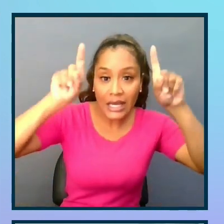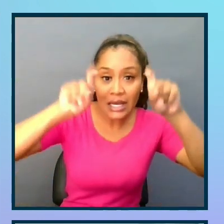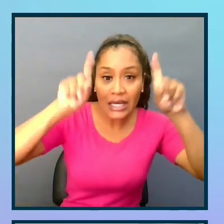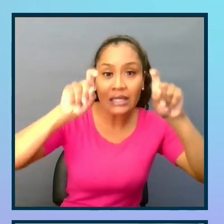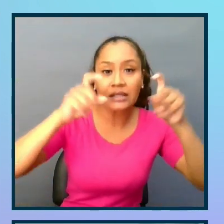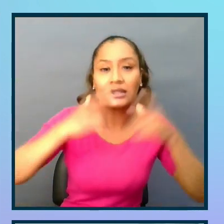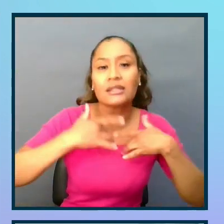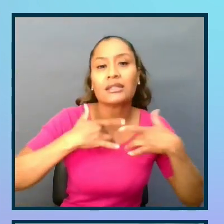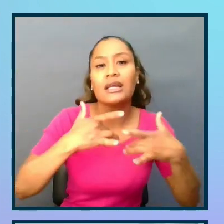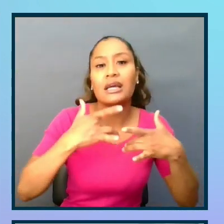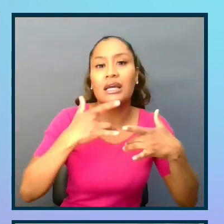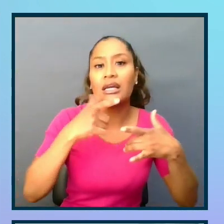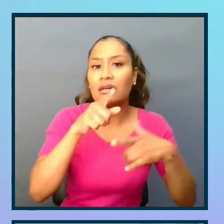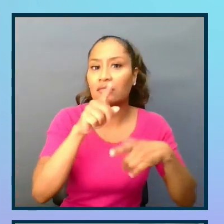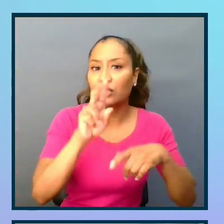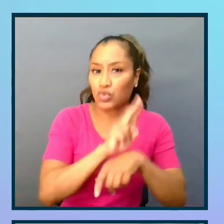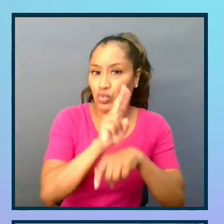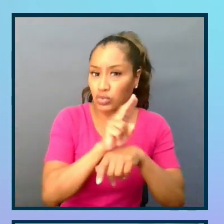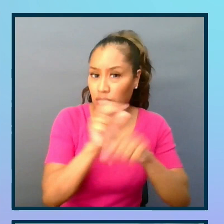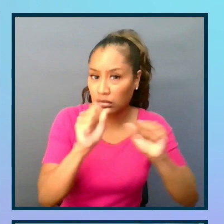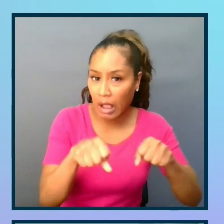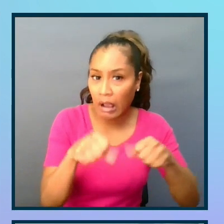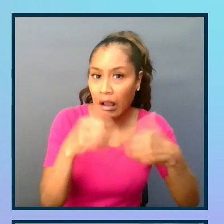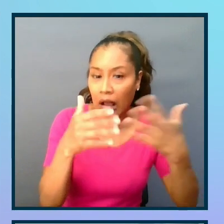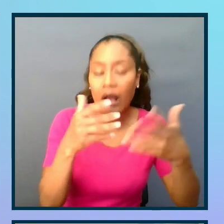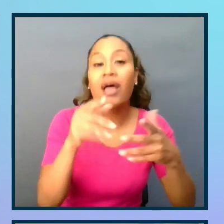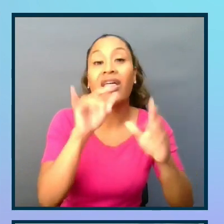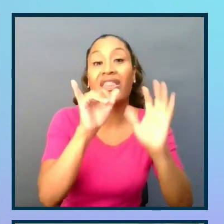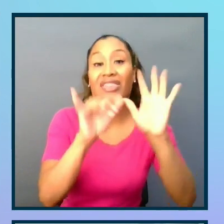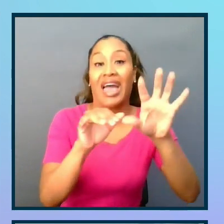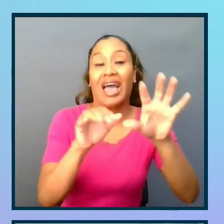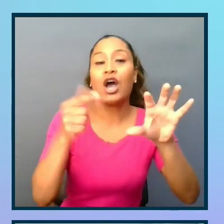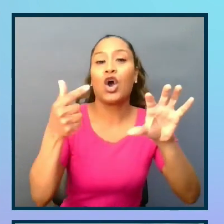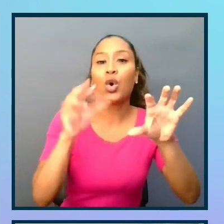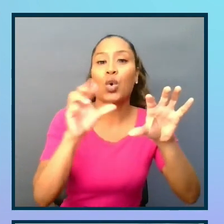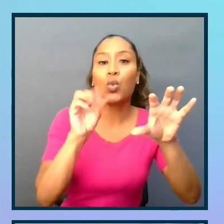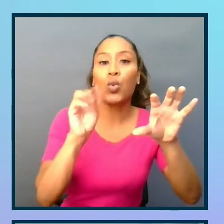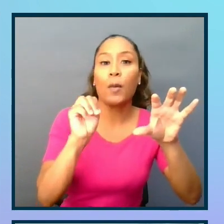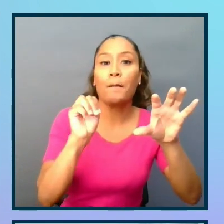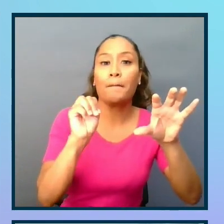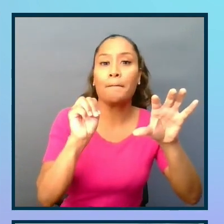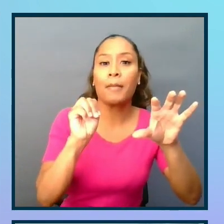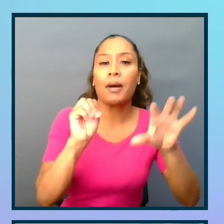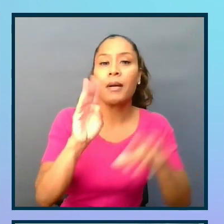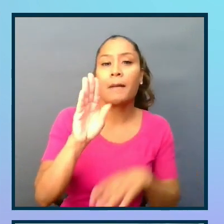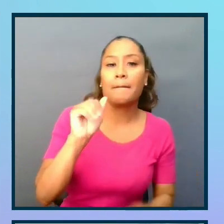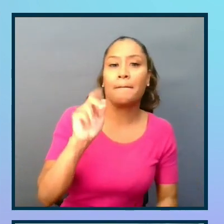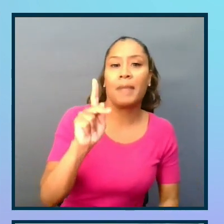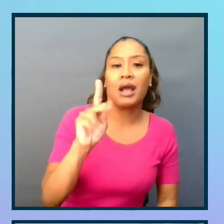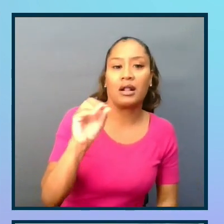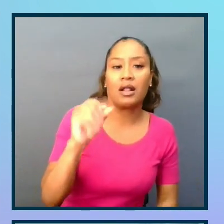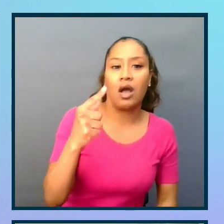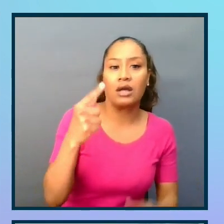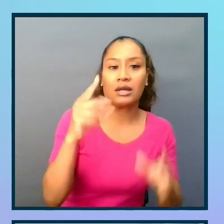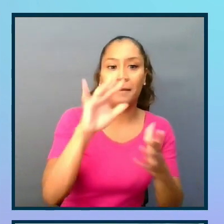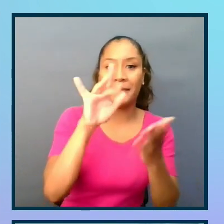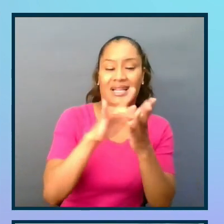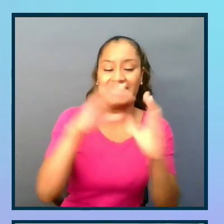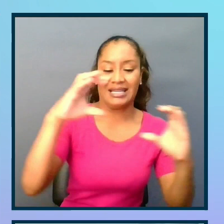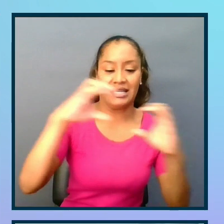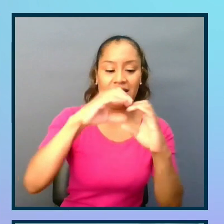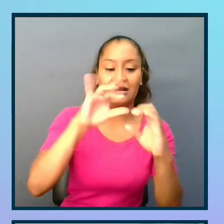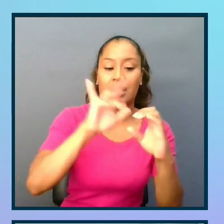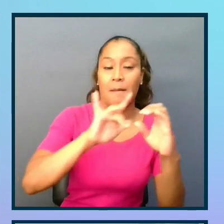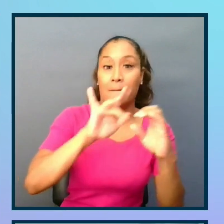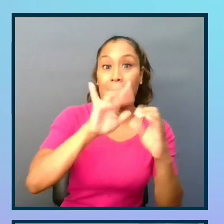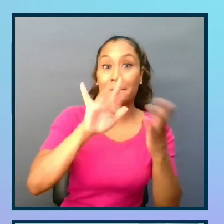form of usability testing. And then we groom that to the backlog, and the groom is right between the 2 circles. And that's kind of the linking